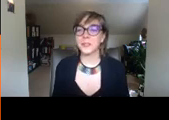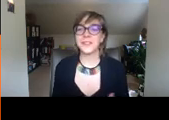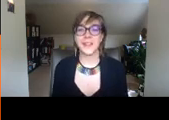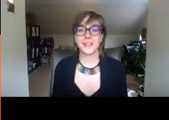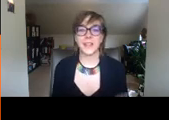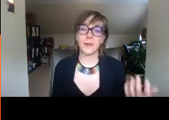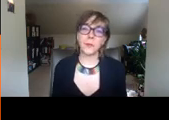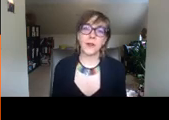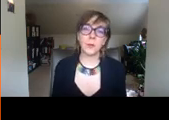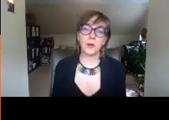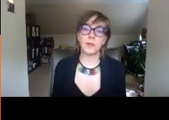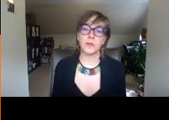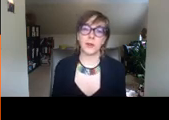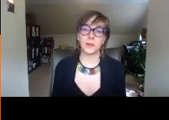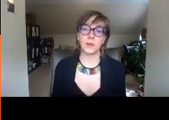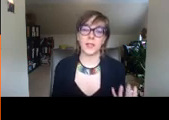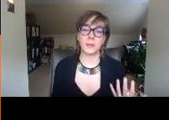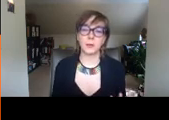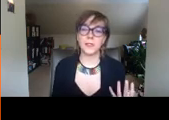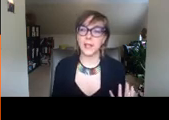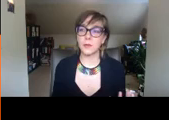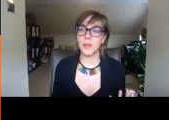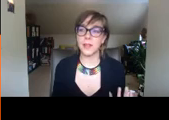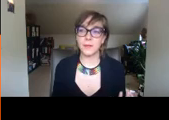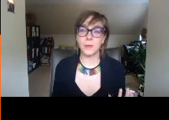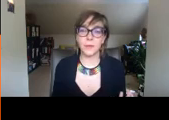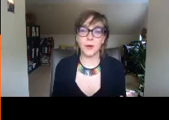Same person says, everyone I work with in the hospital has pulled